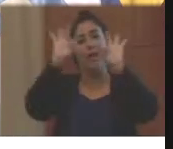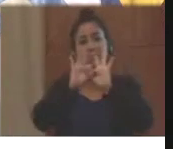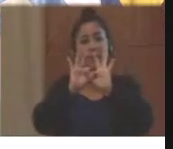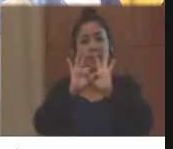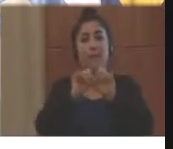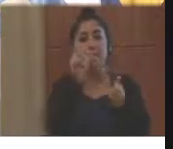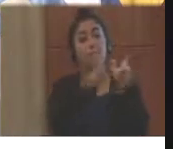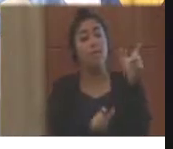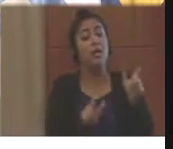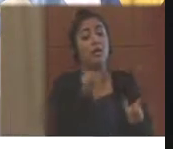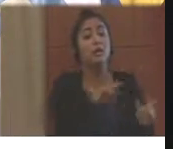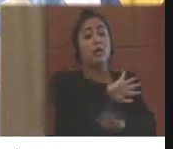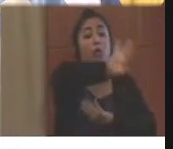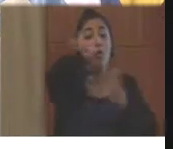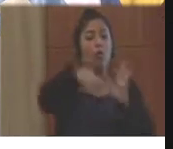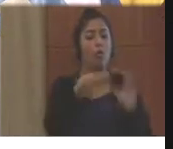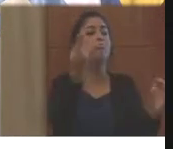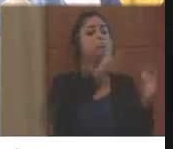community participation.